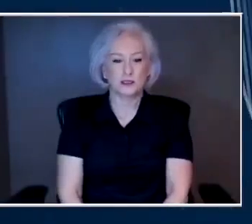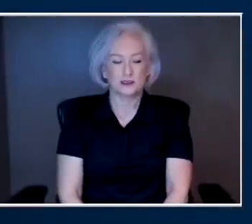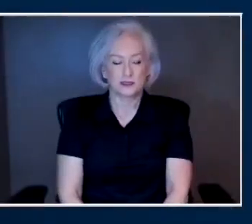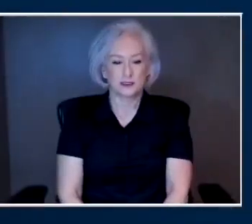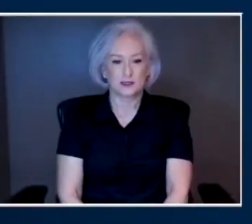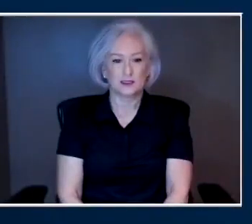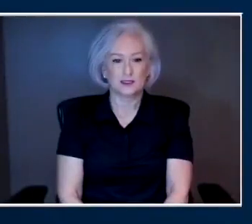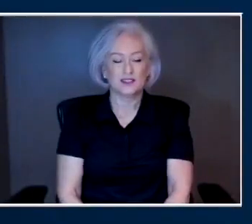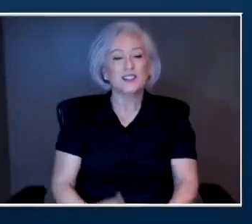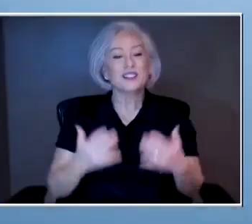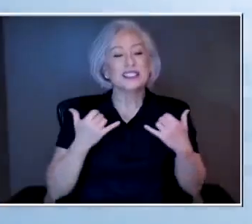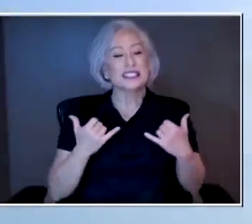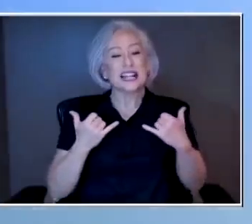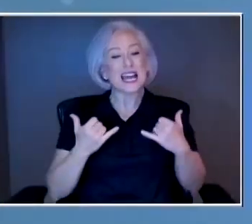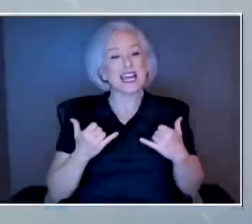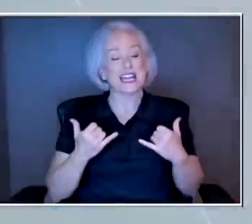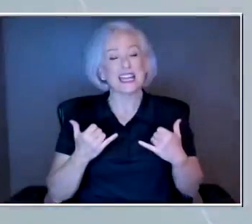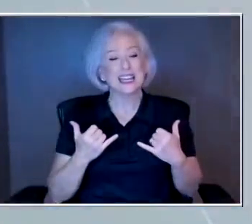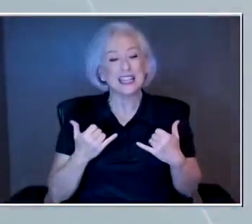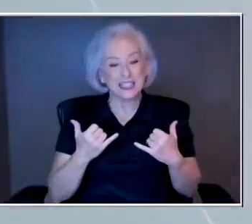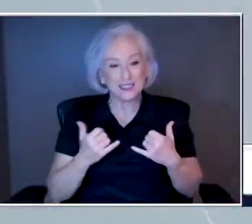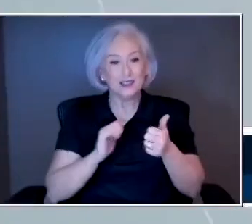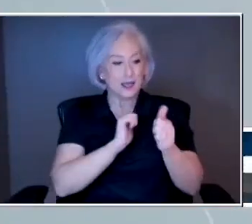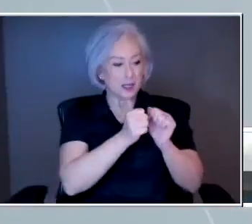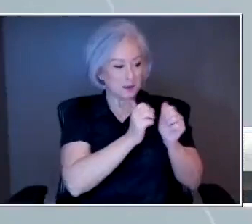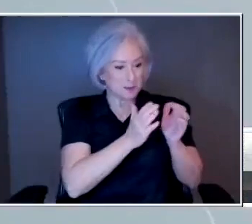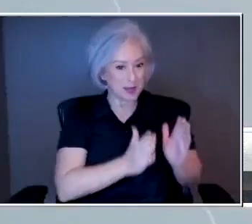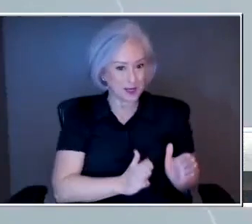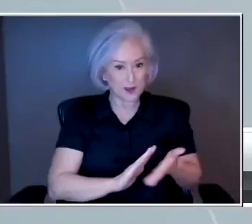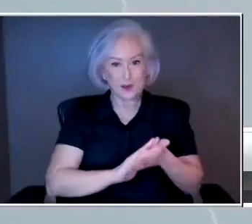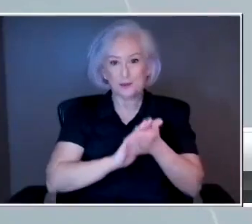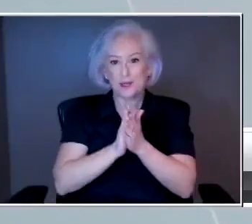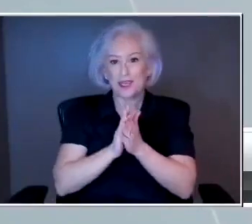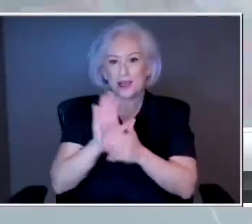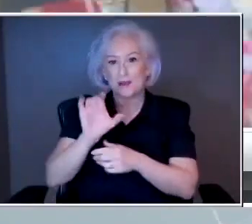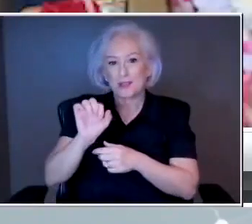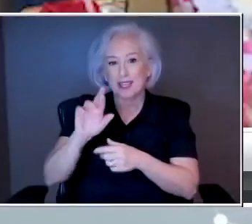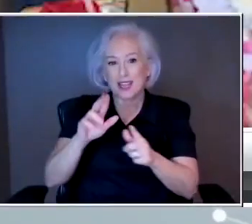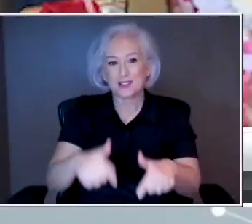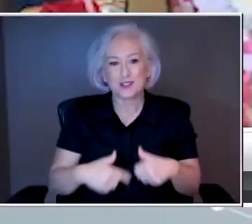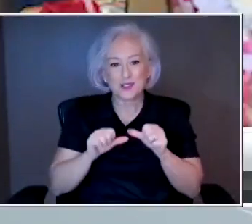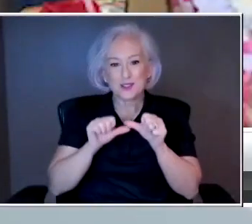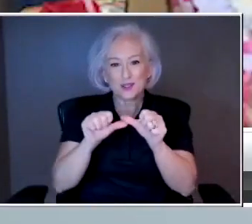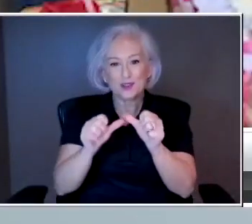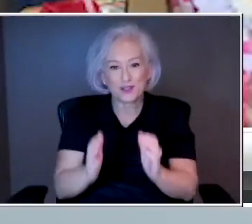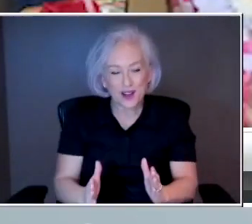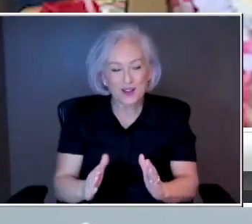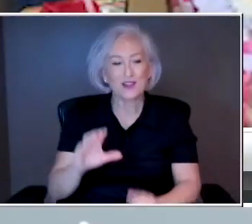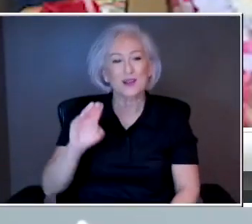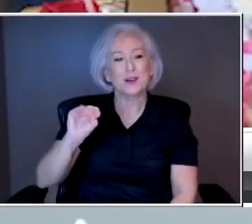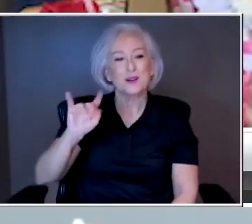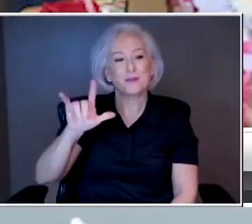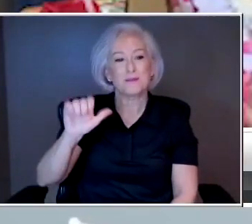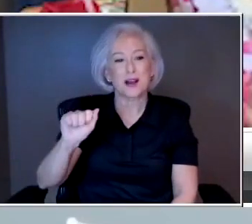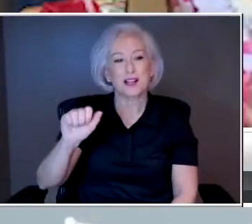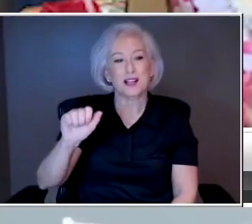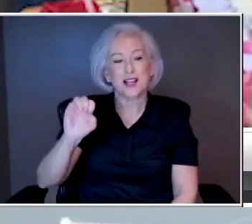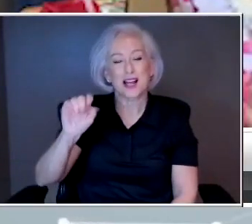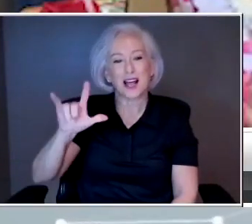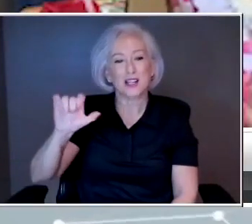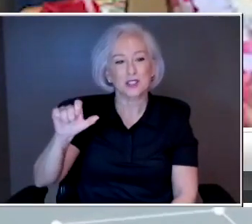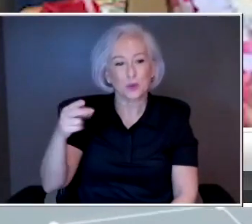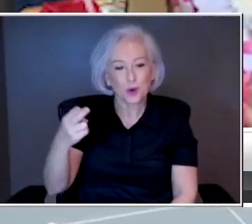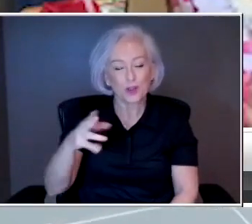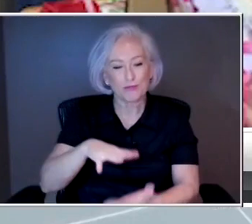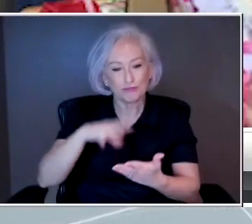Coming up today, a competitor turned cancer survivor, Mila Ellsworth, learned to adapt to a new normal, but only after